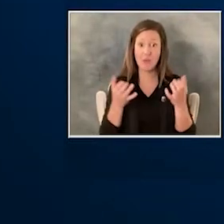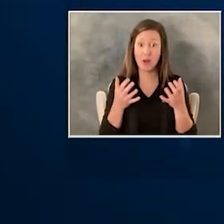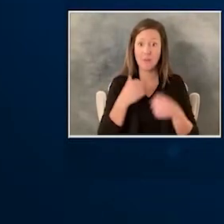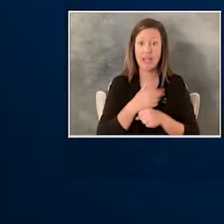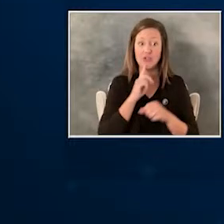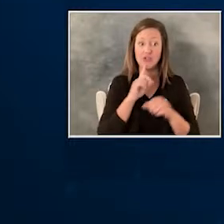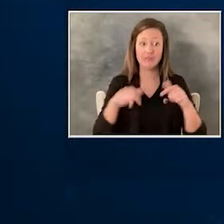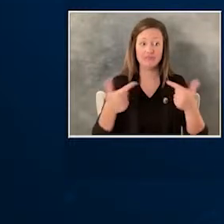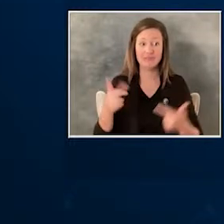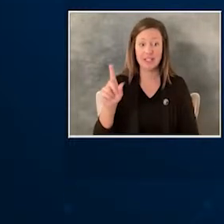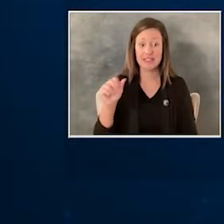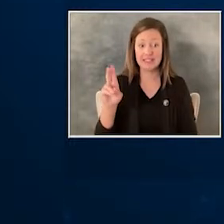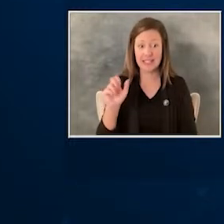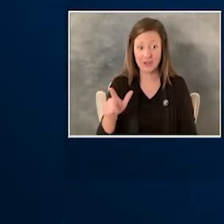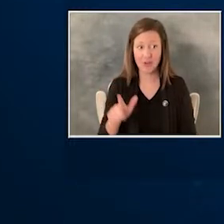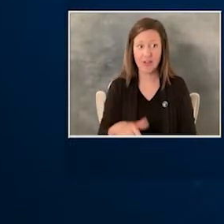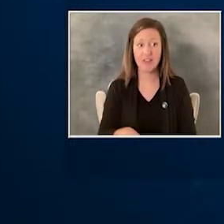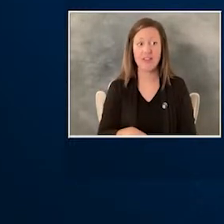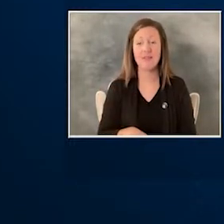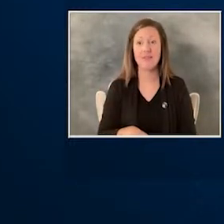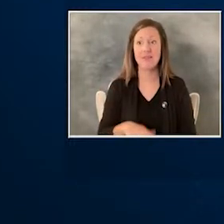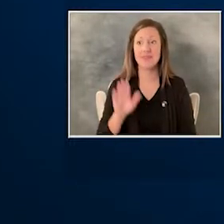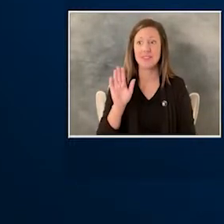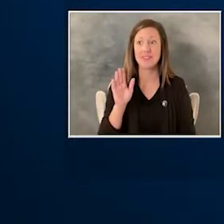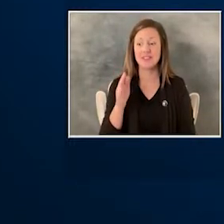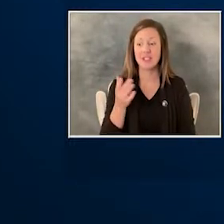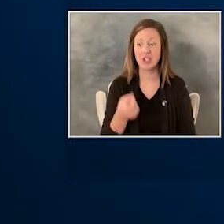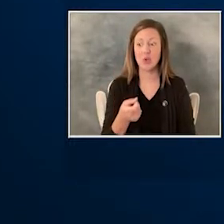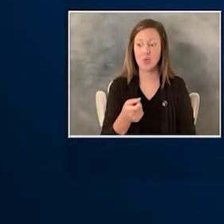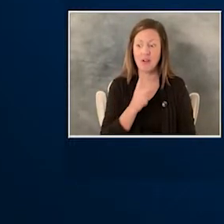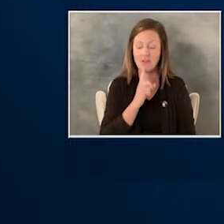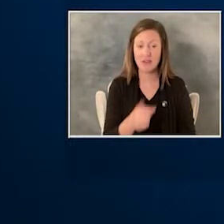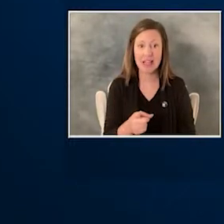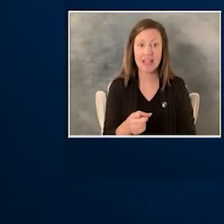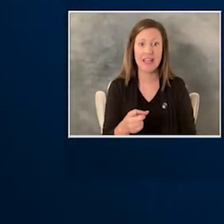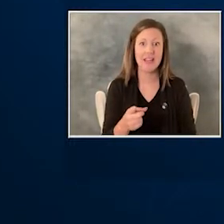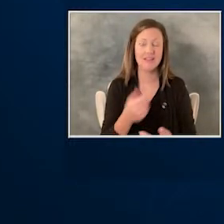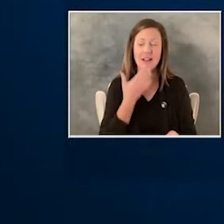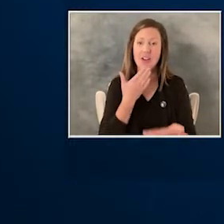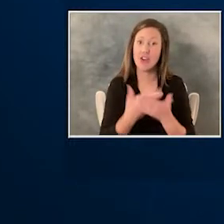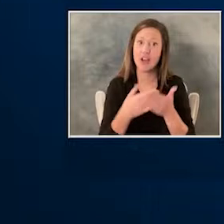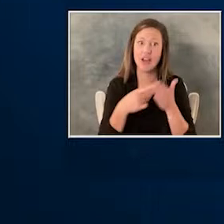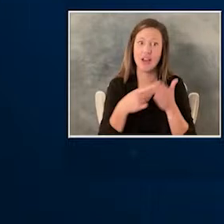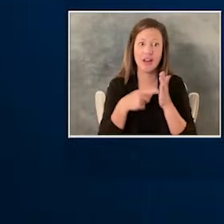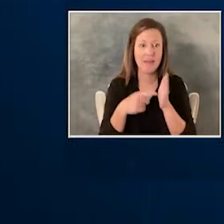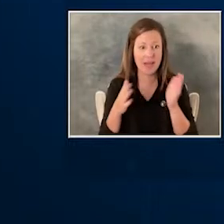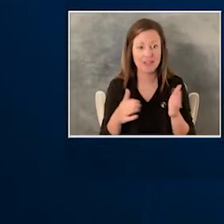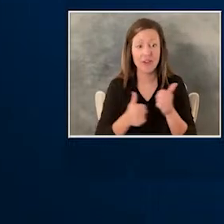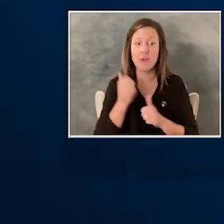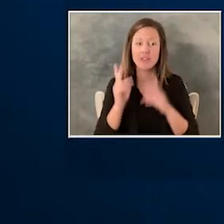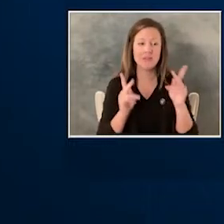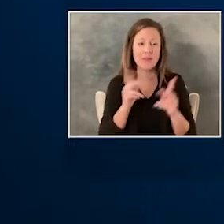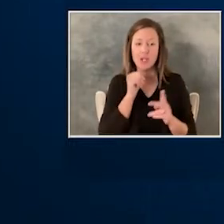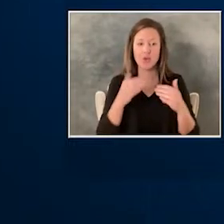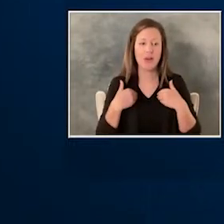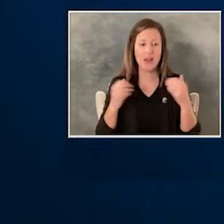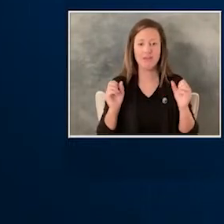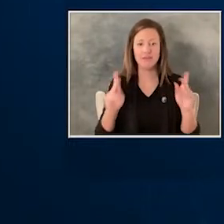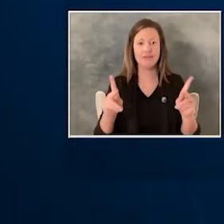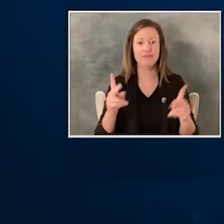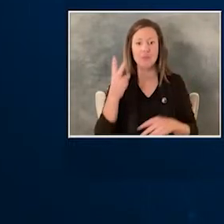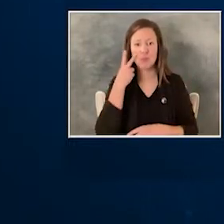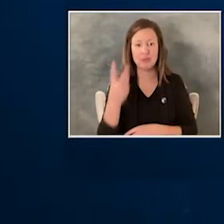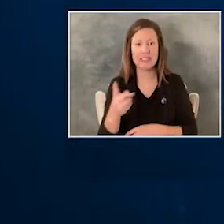now. Daniel, you're such a good ambassador. Most people don't get the chance to see all the